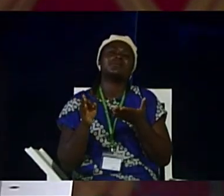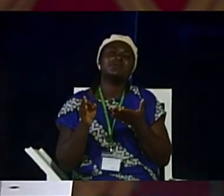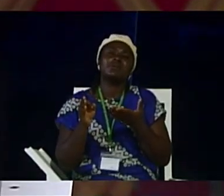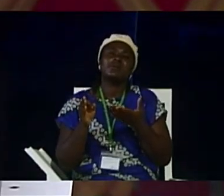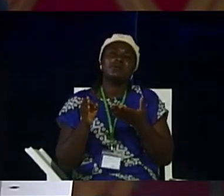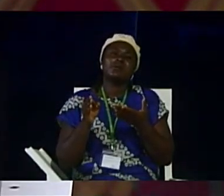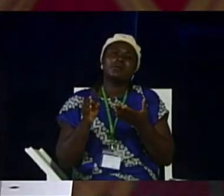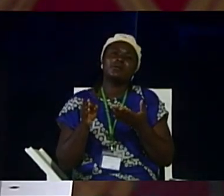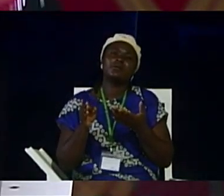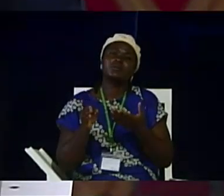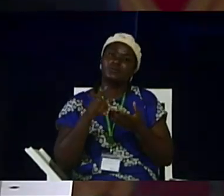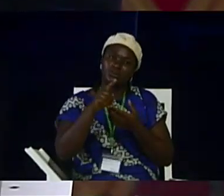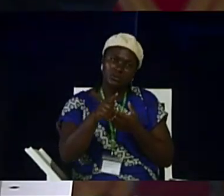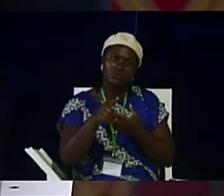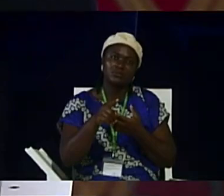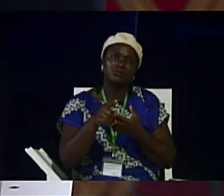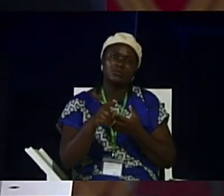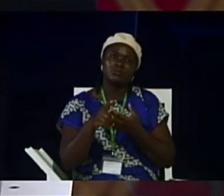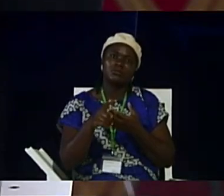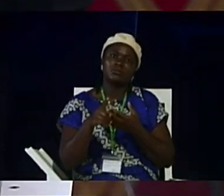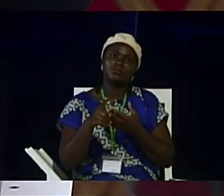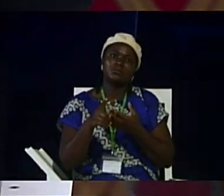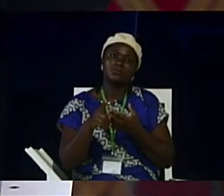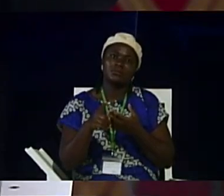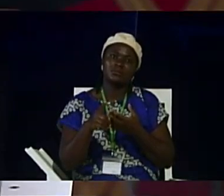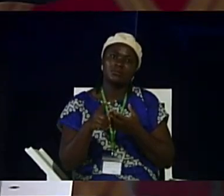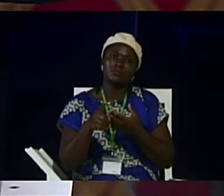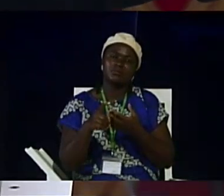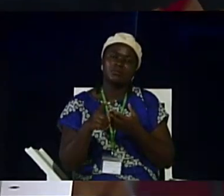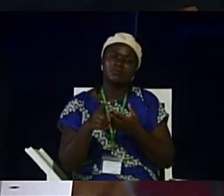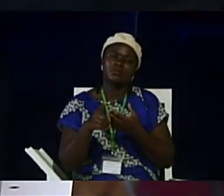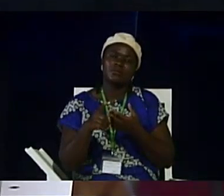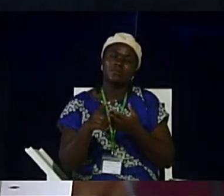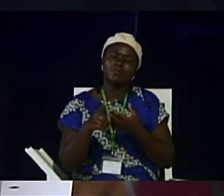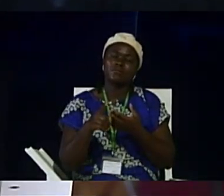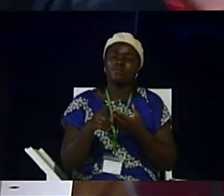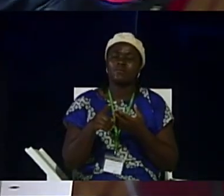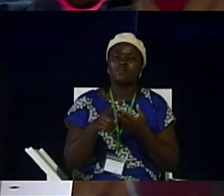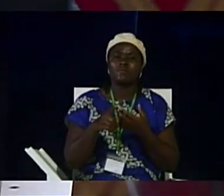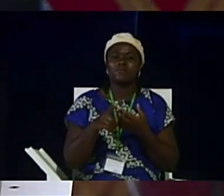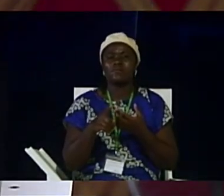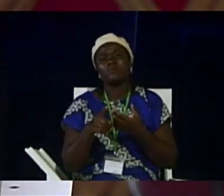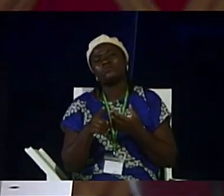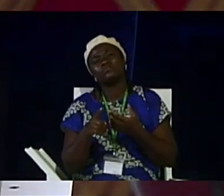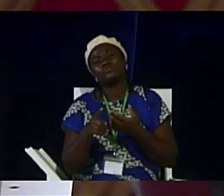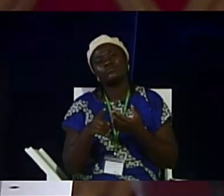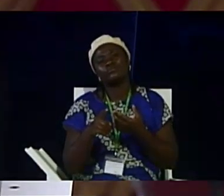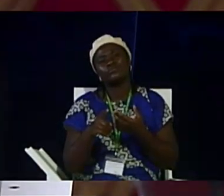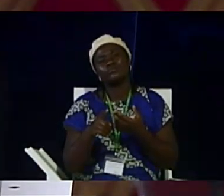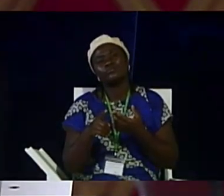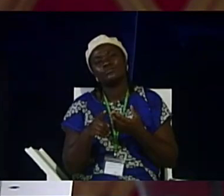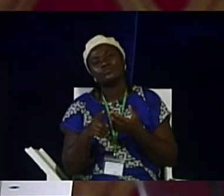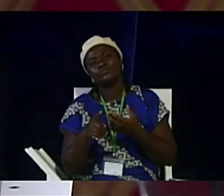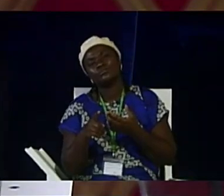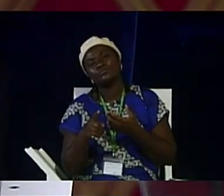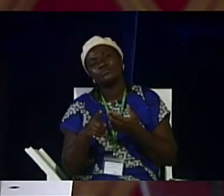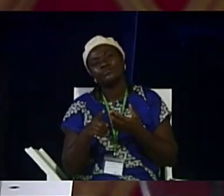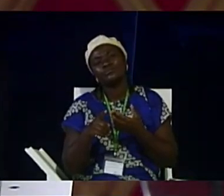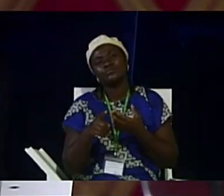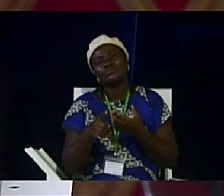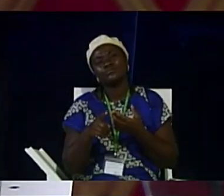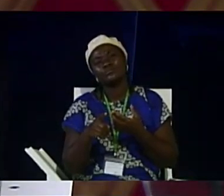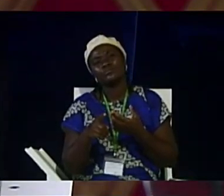You have not gotten so far that he can't reach you